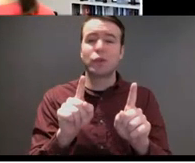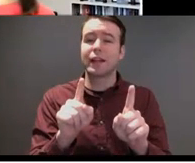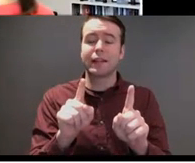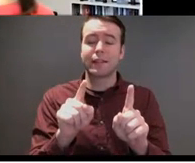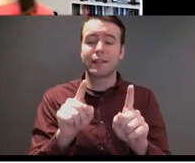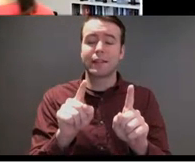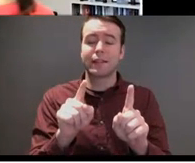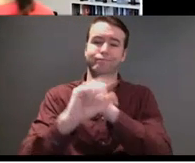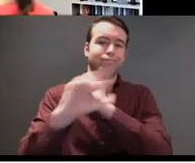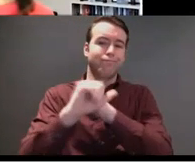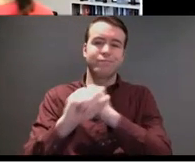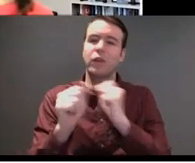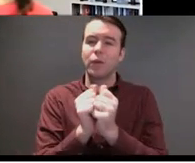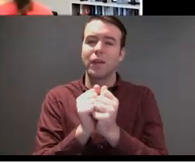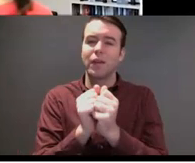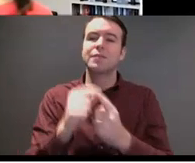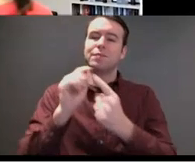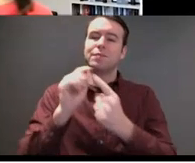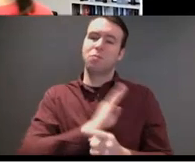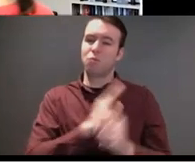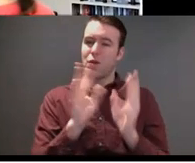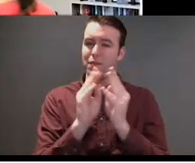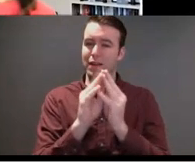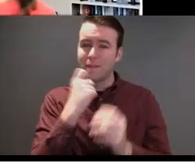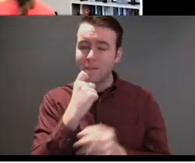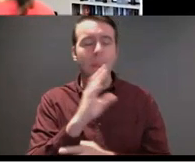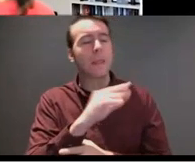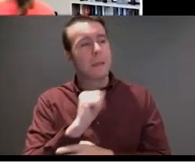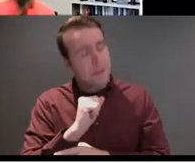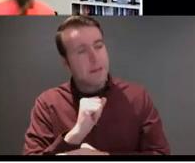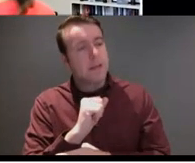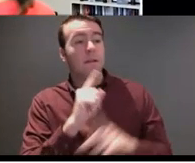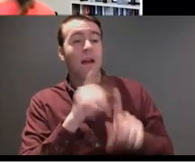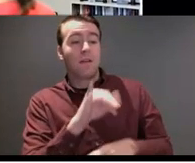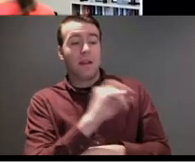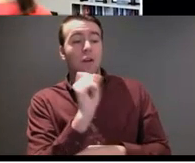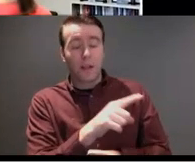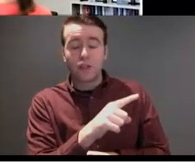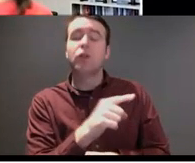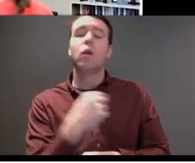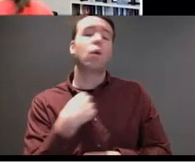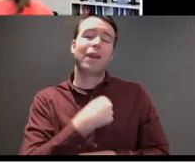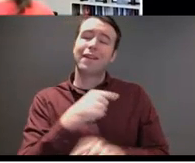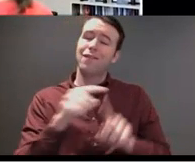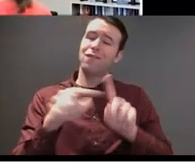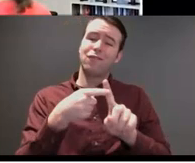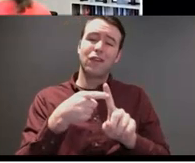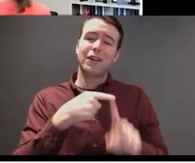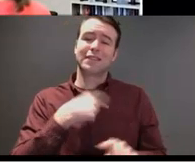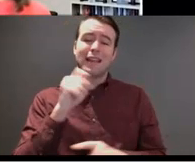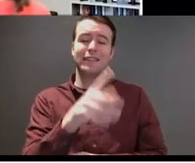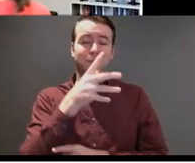the broadcast that we had for the special board meeting. So in answering that question, we first asked parents